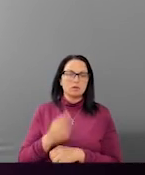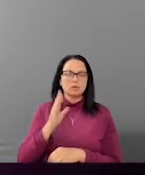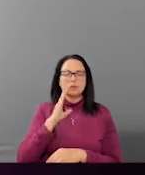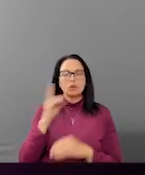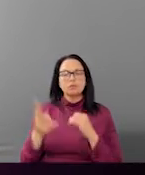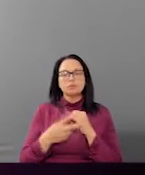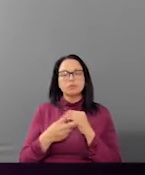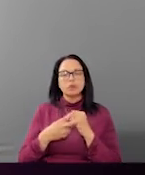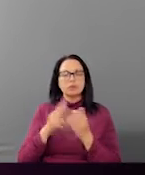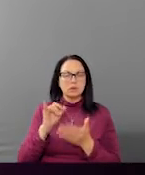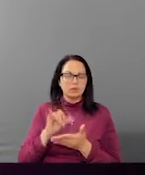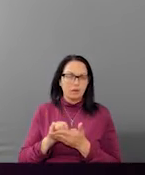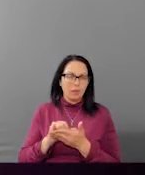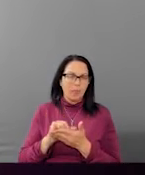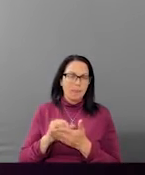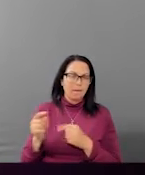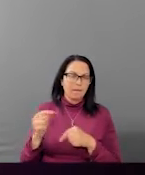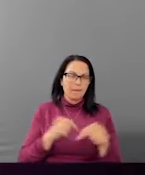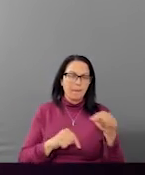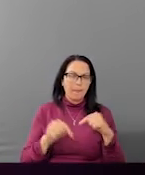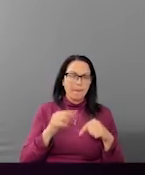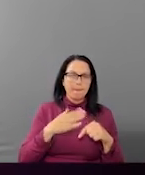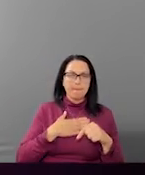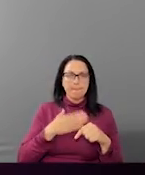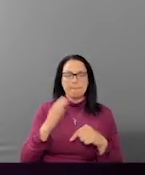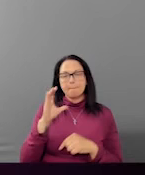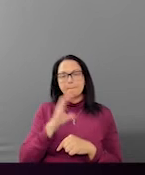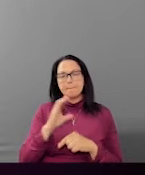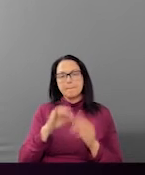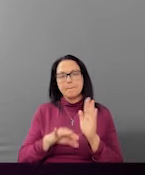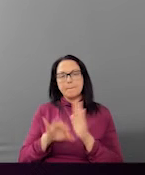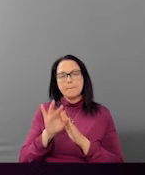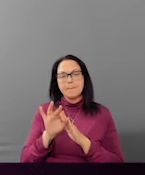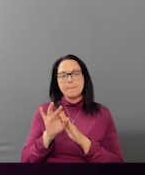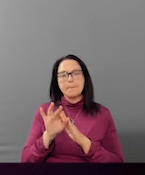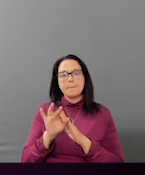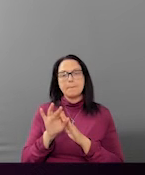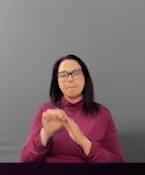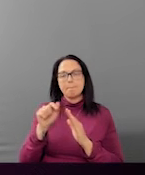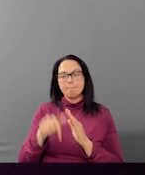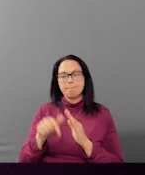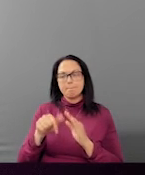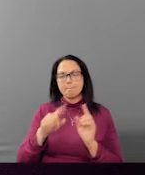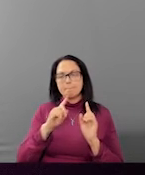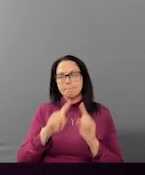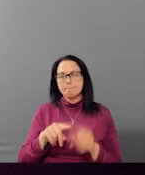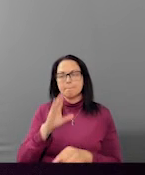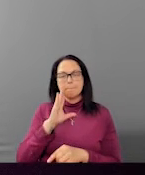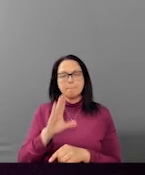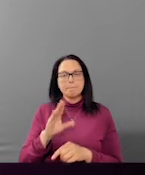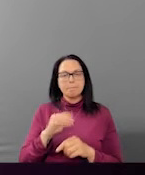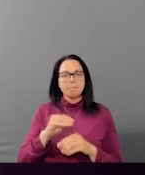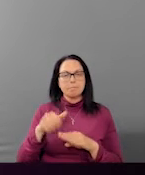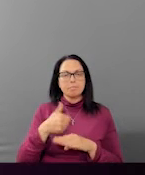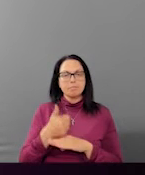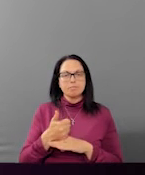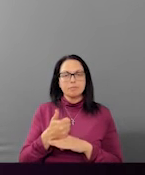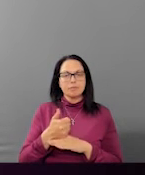this. I'm going to head back into my browser and find this command to deploy it, and then we're